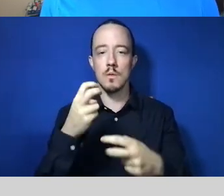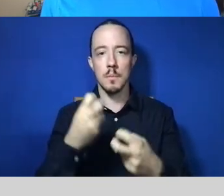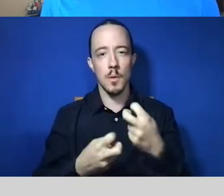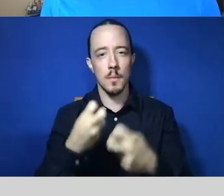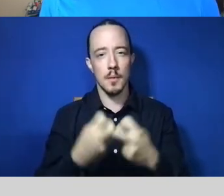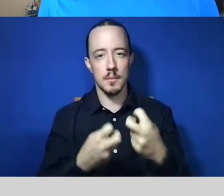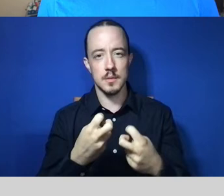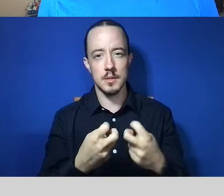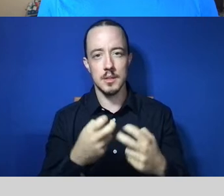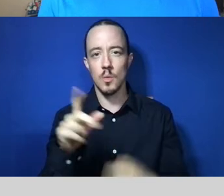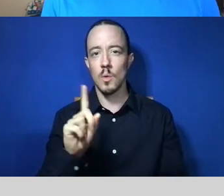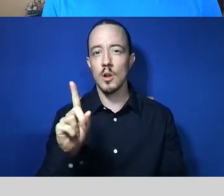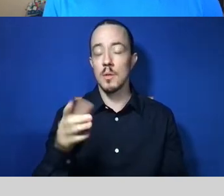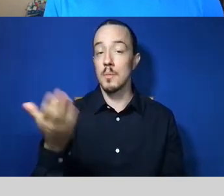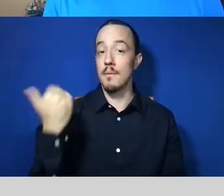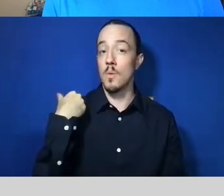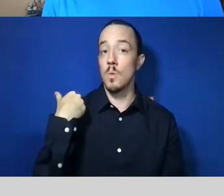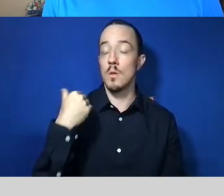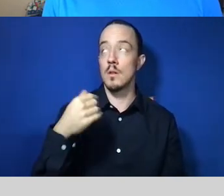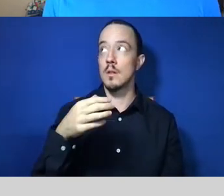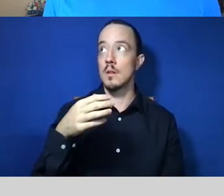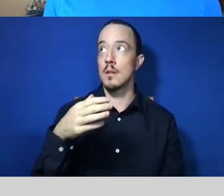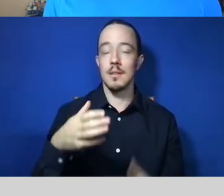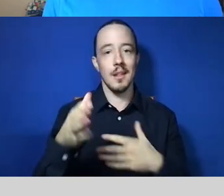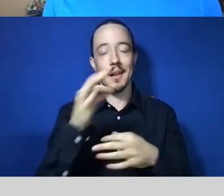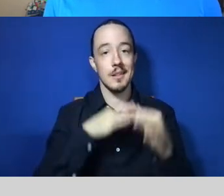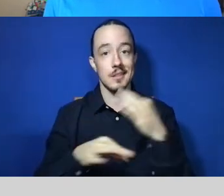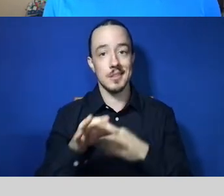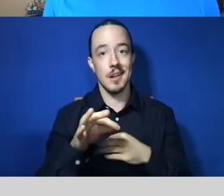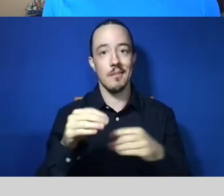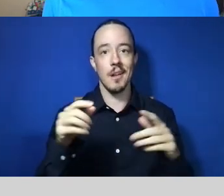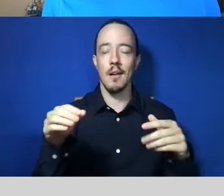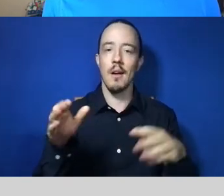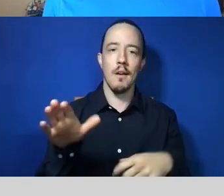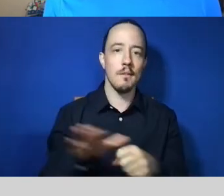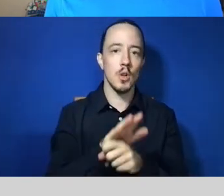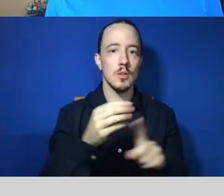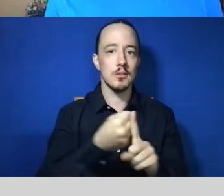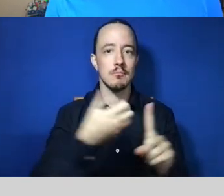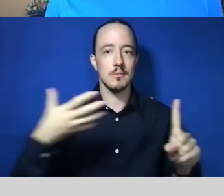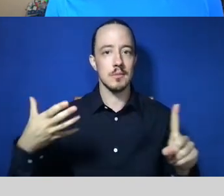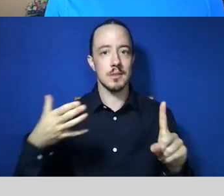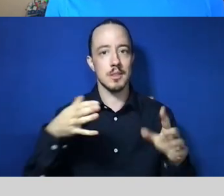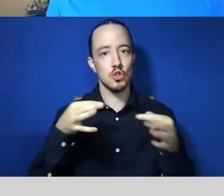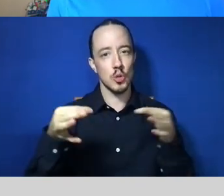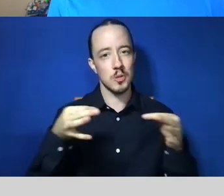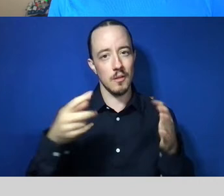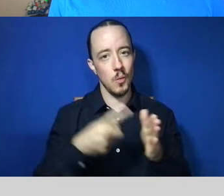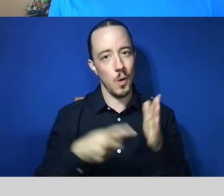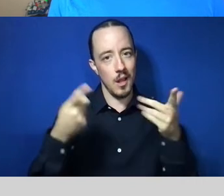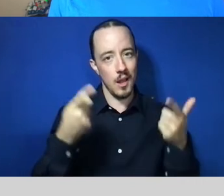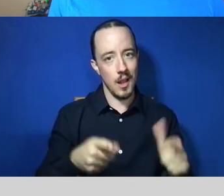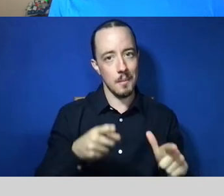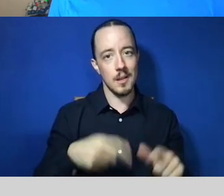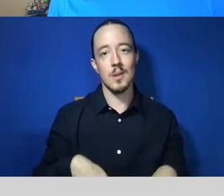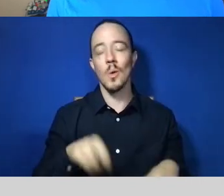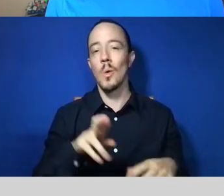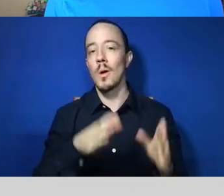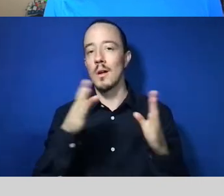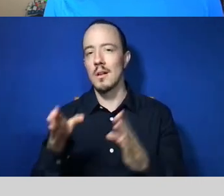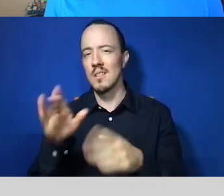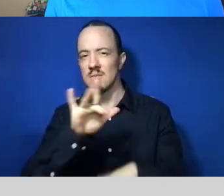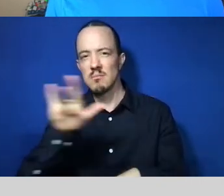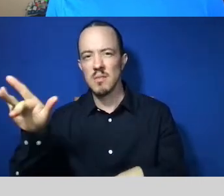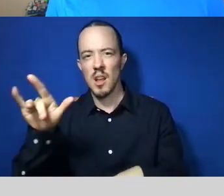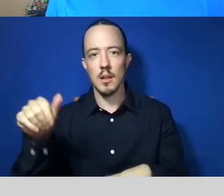those coding issues where instead of a full description of what happened or a full description